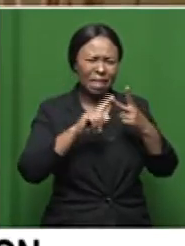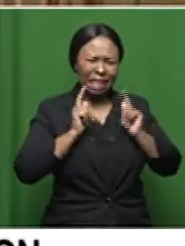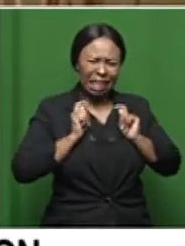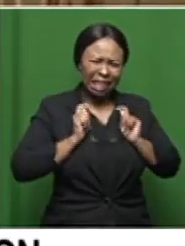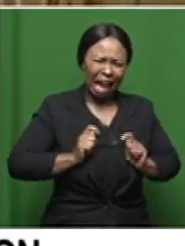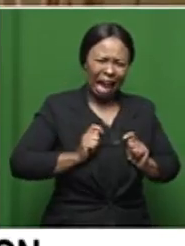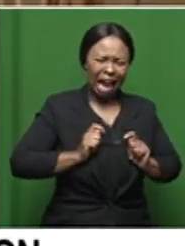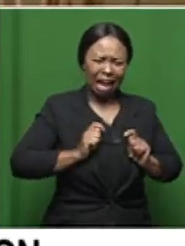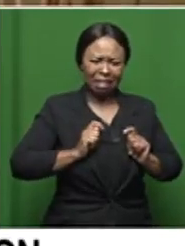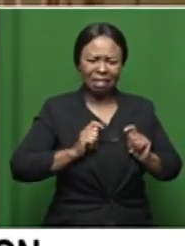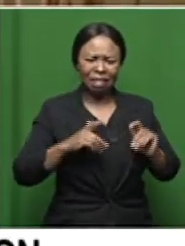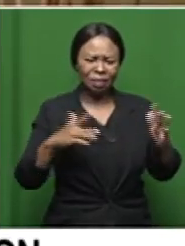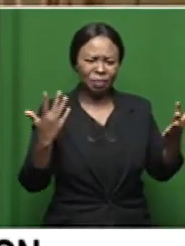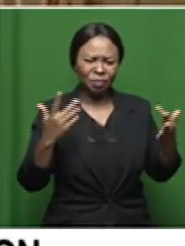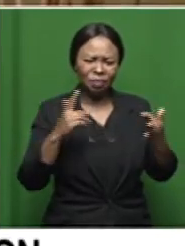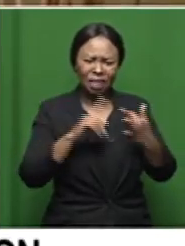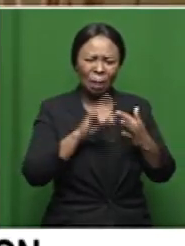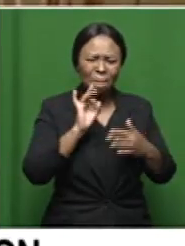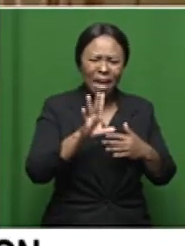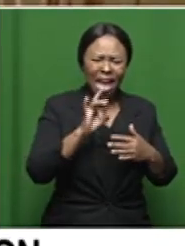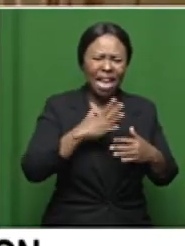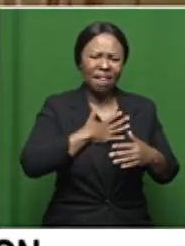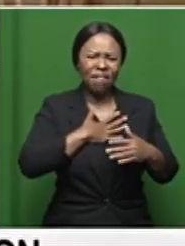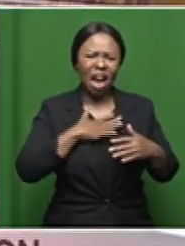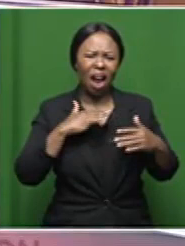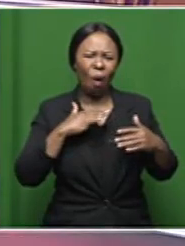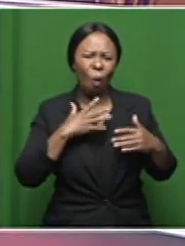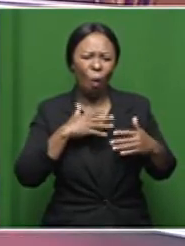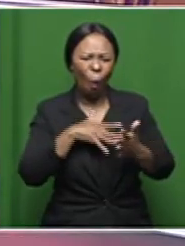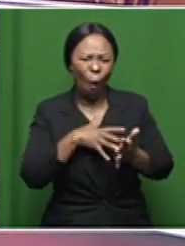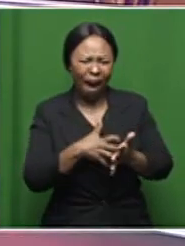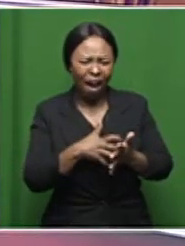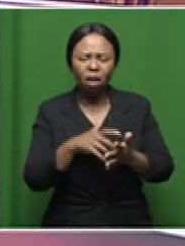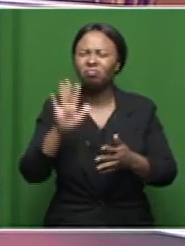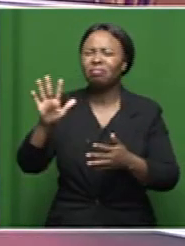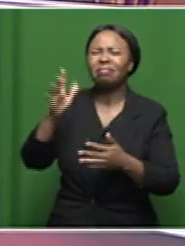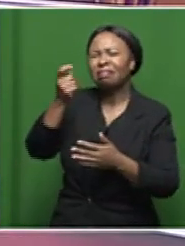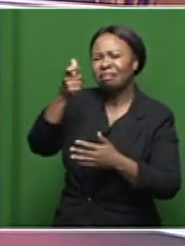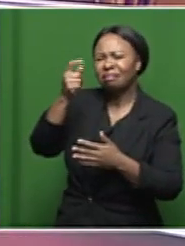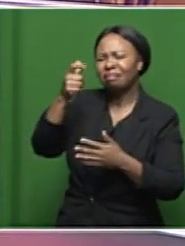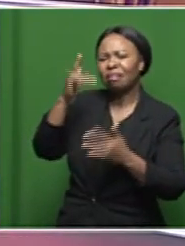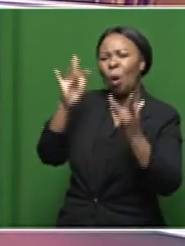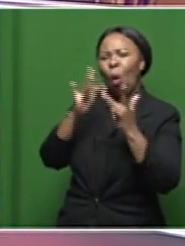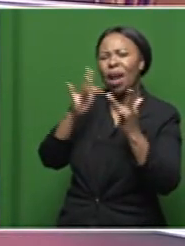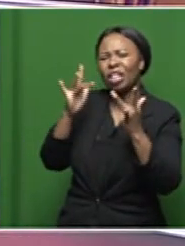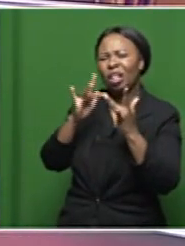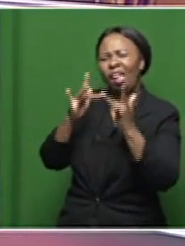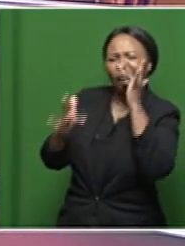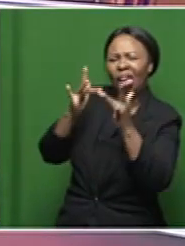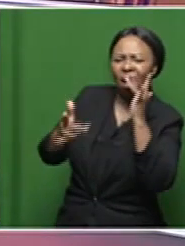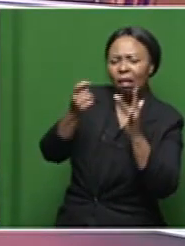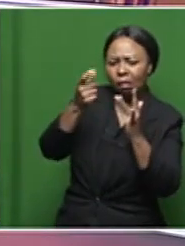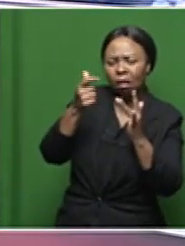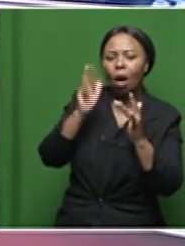fatigue, body and pain, feeling weak. All right. So, Dr. McKay, we're having a bit of a connection issue. We'll reconnect with you